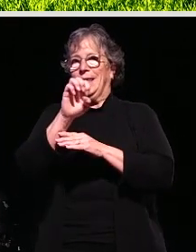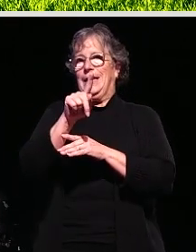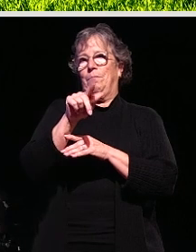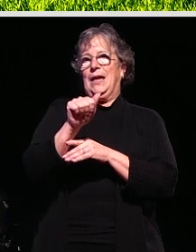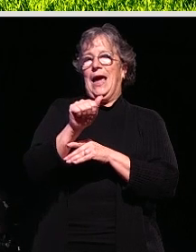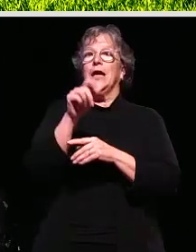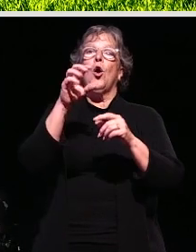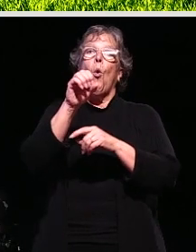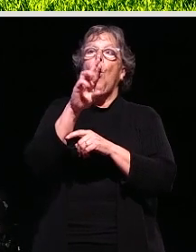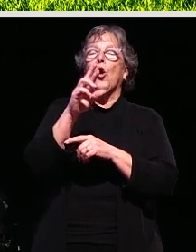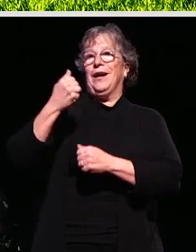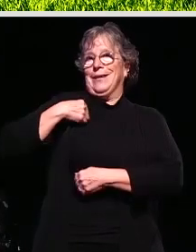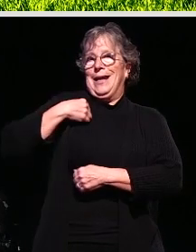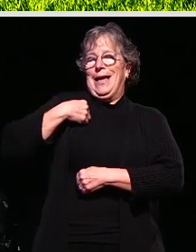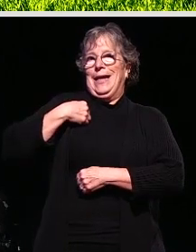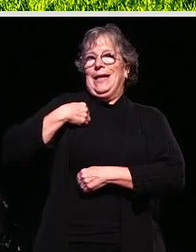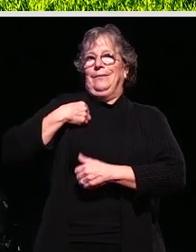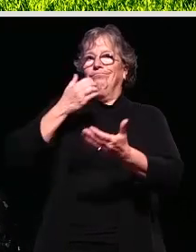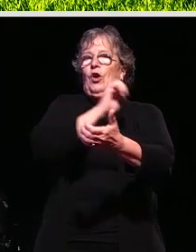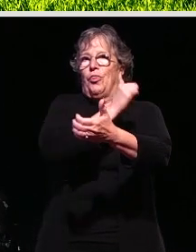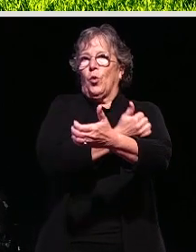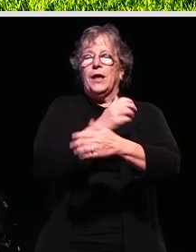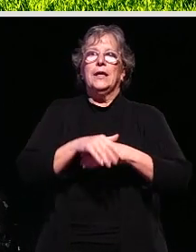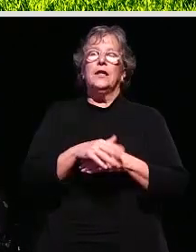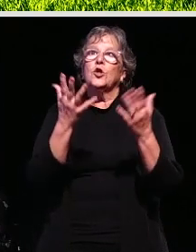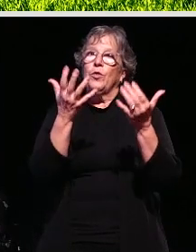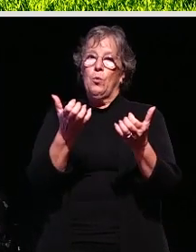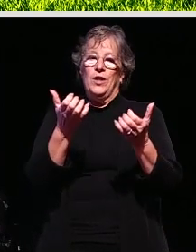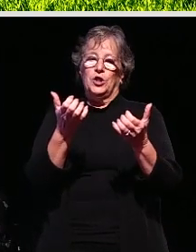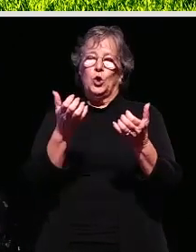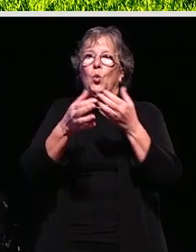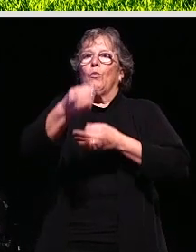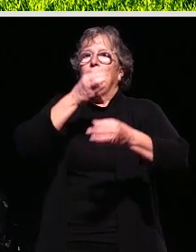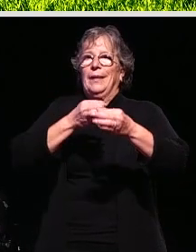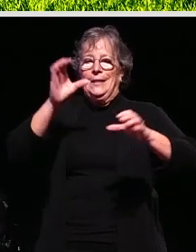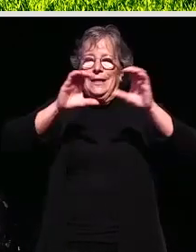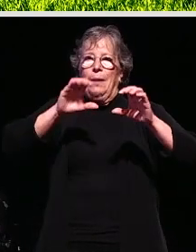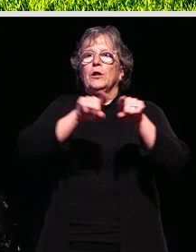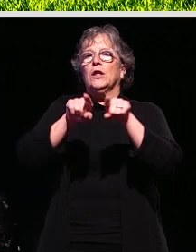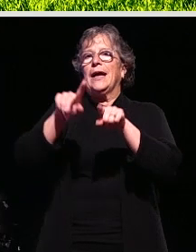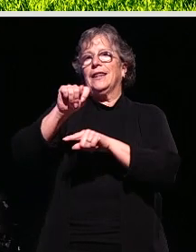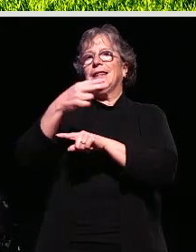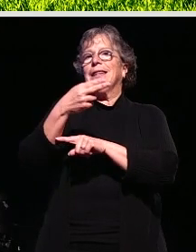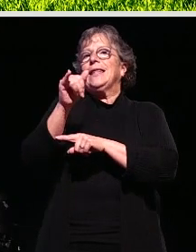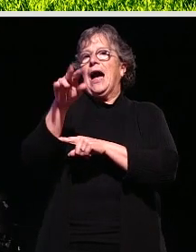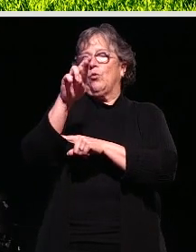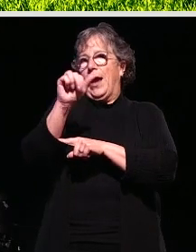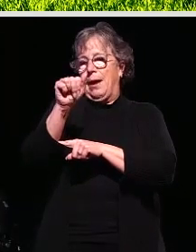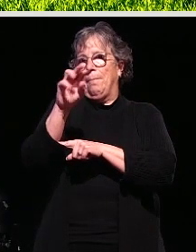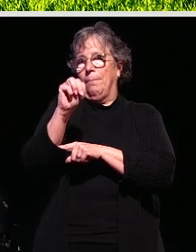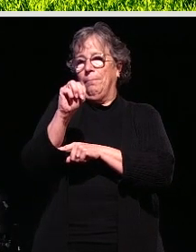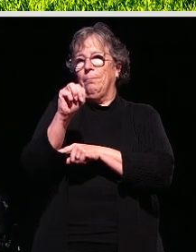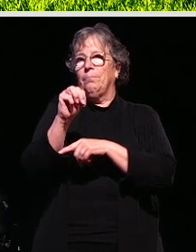customers today are actively looking for new tools that can replace chemicals like Thiram that they see have a really limited future for them.